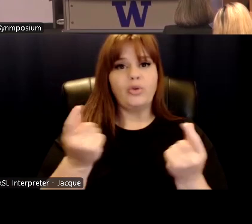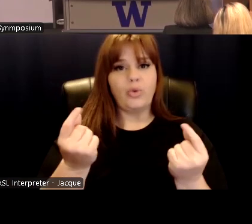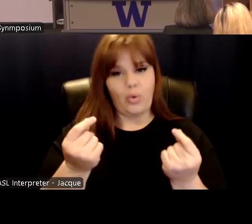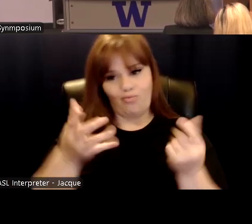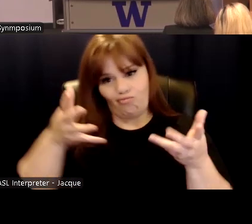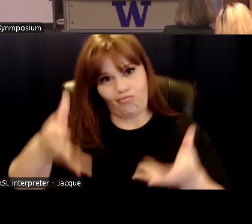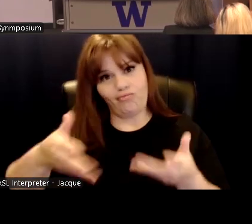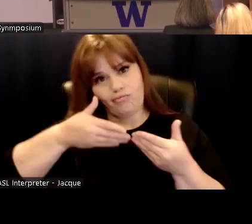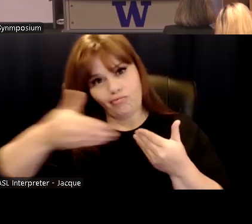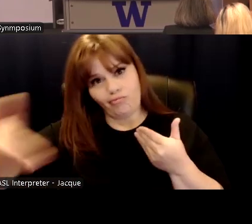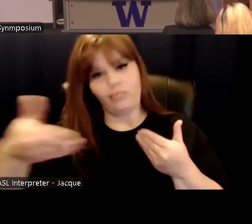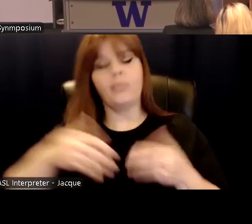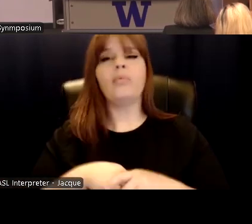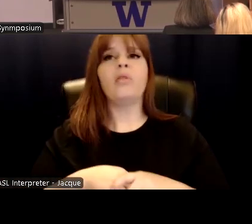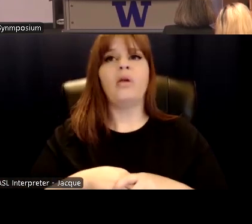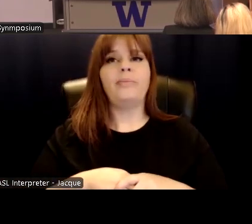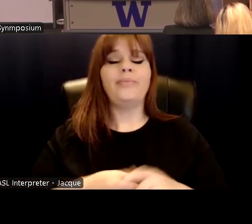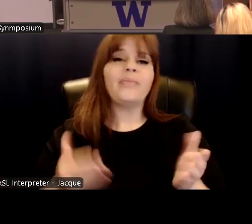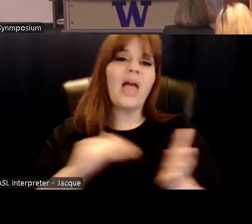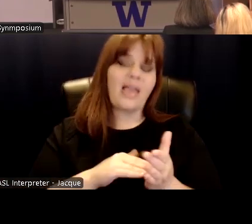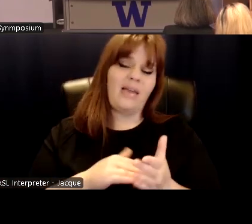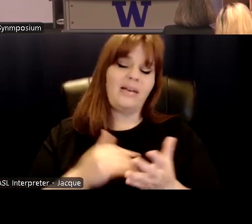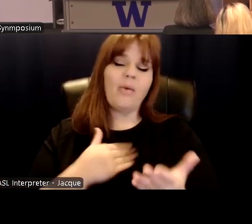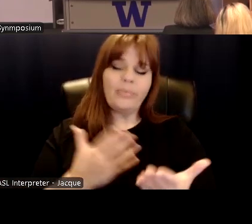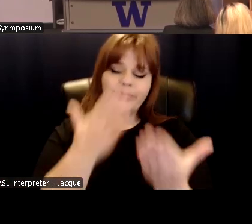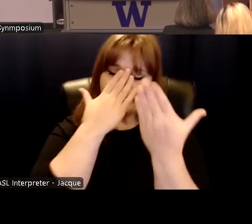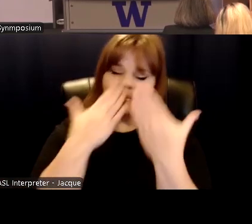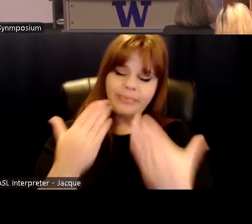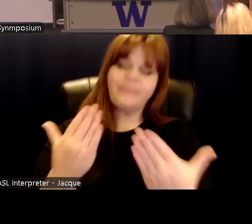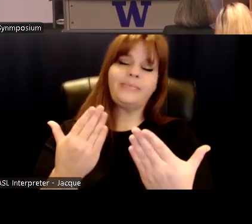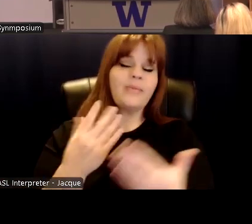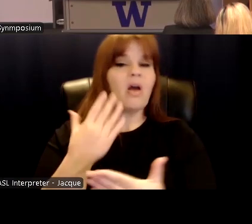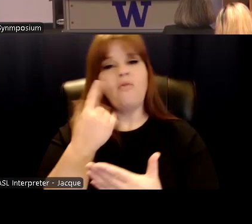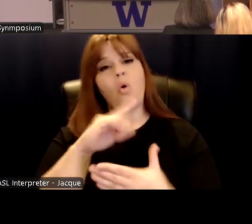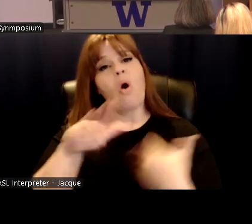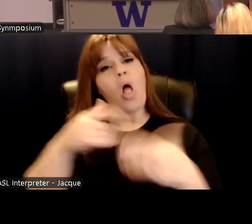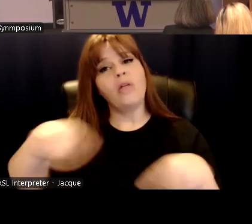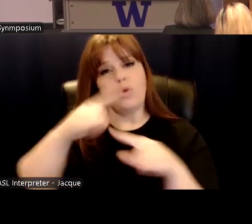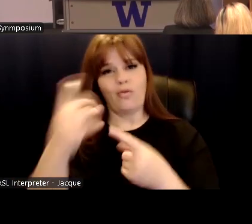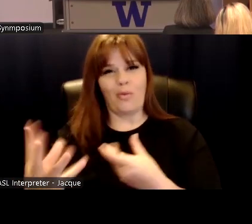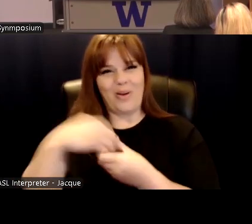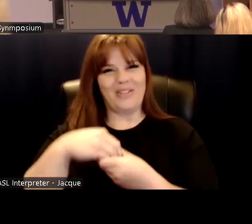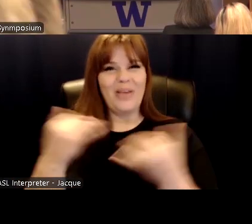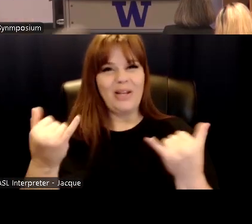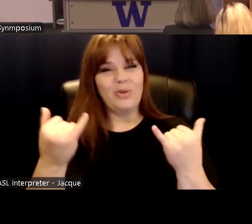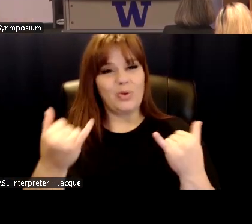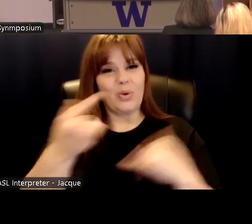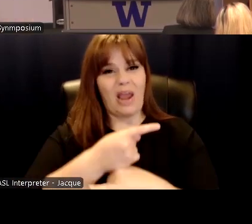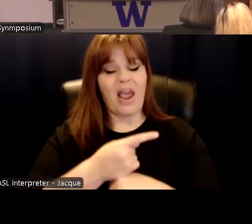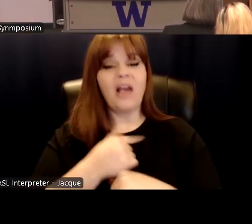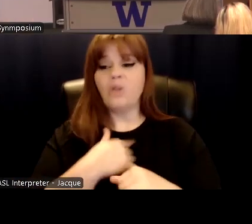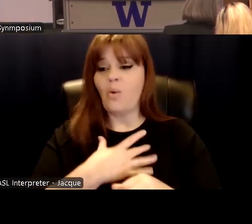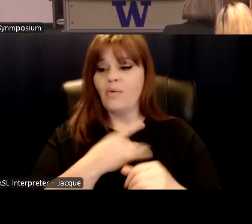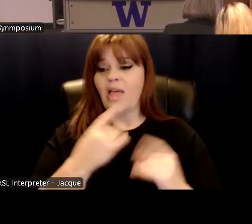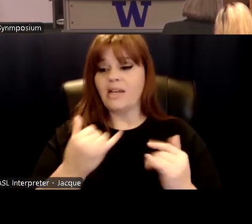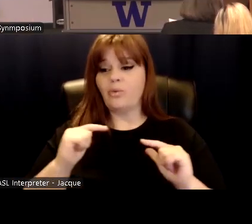so I, again, want to extend my gratitude for all of you for participating today. So I'd like now to turn